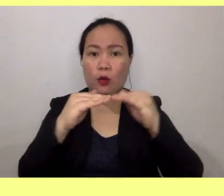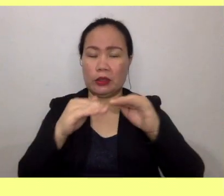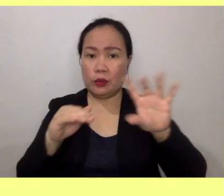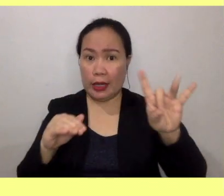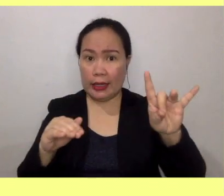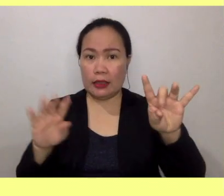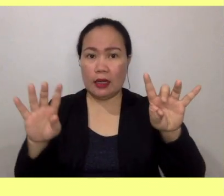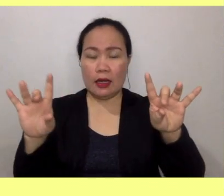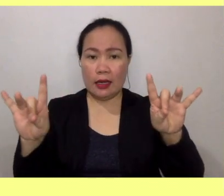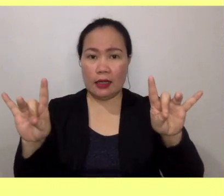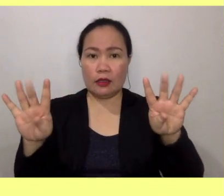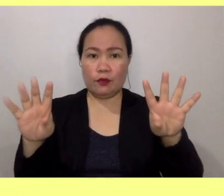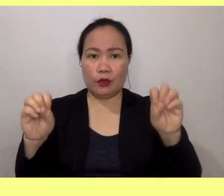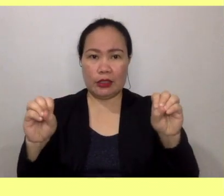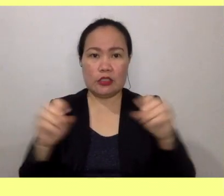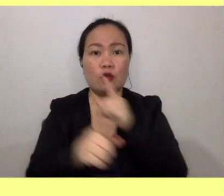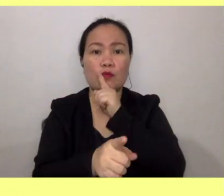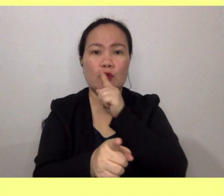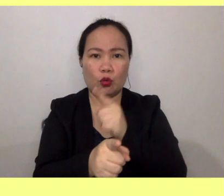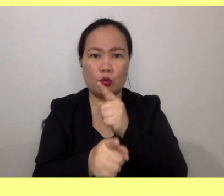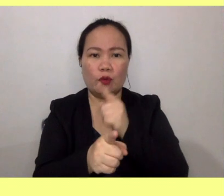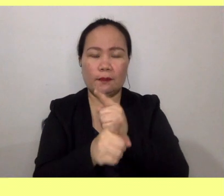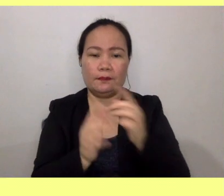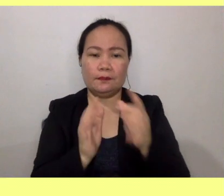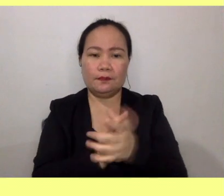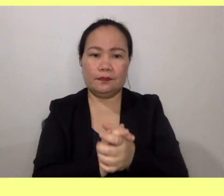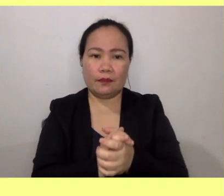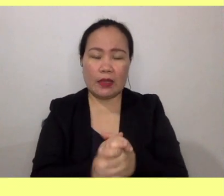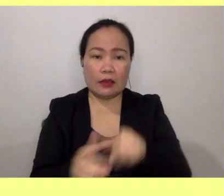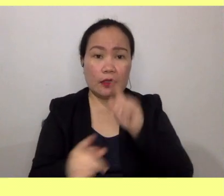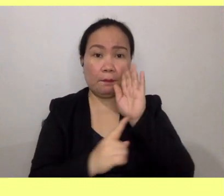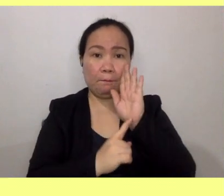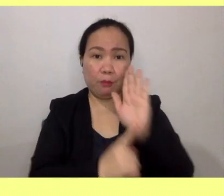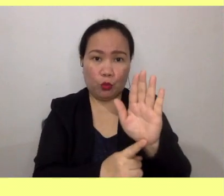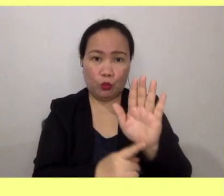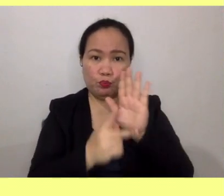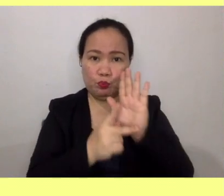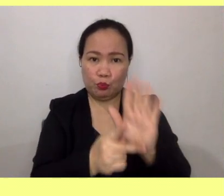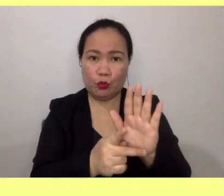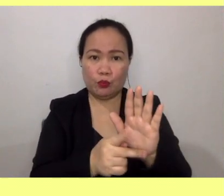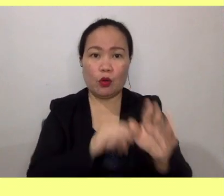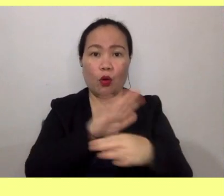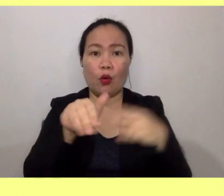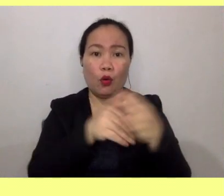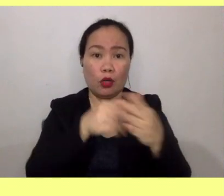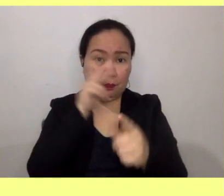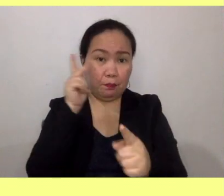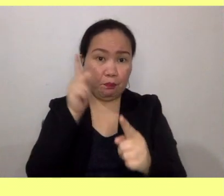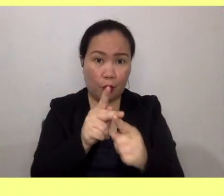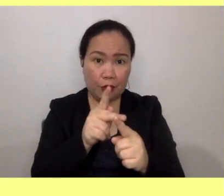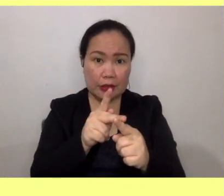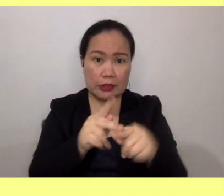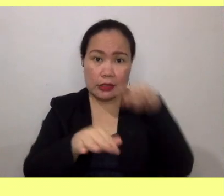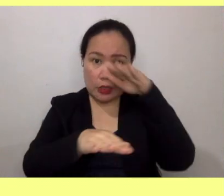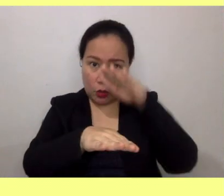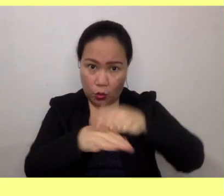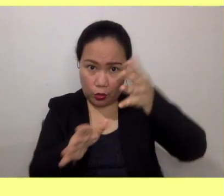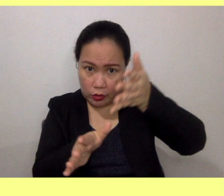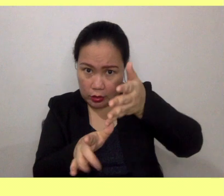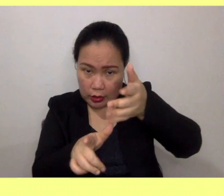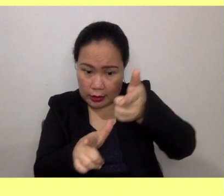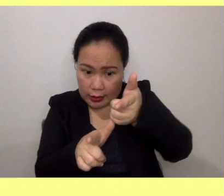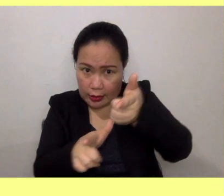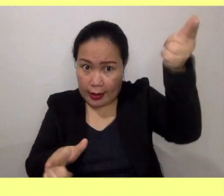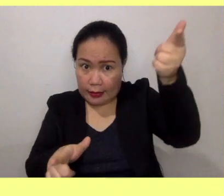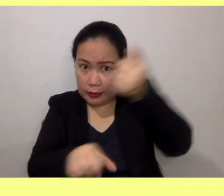can be equal to. So, this is true. Okay? So, this proves na lahat ng points